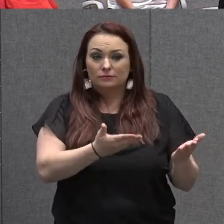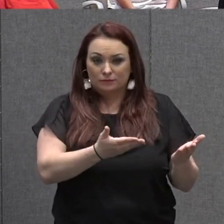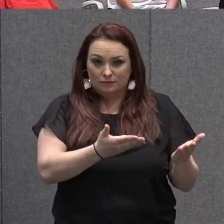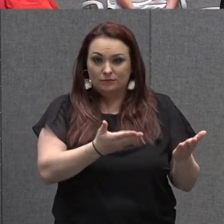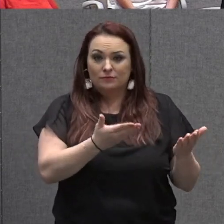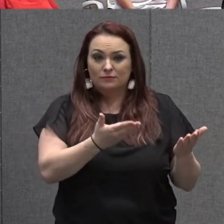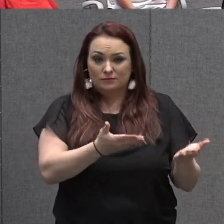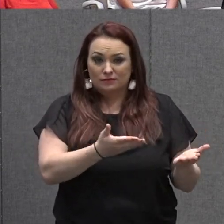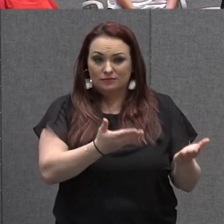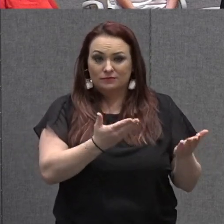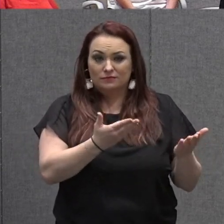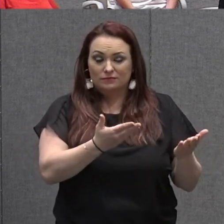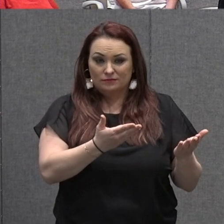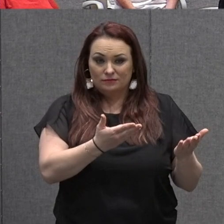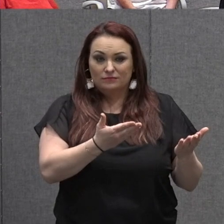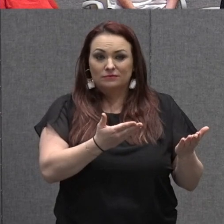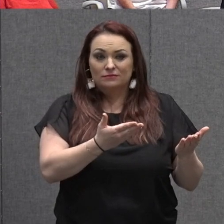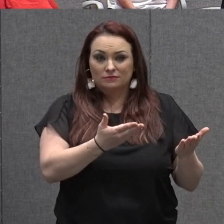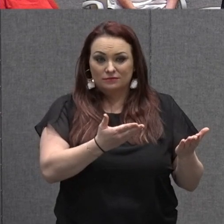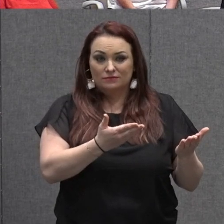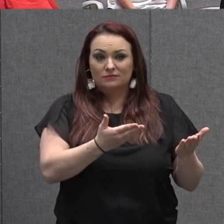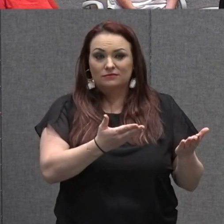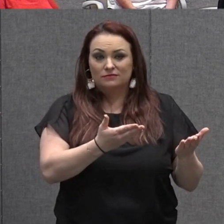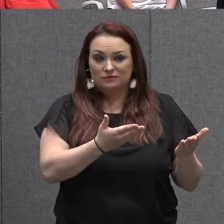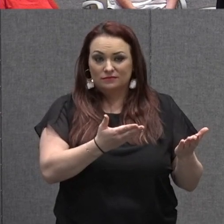And that's our timeline right there. Go ahead.